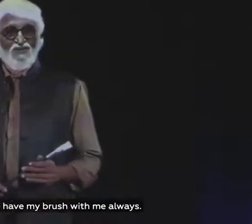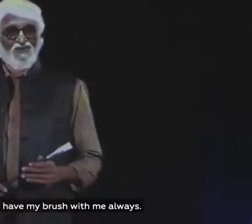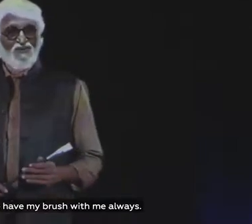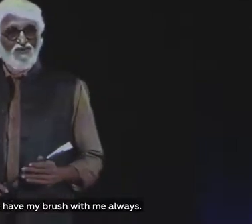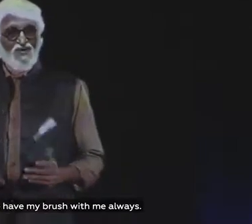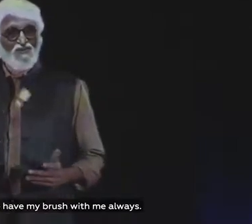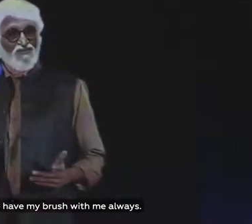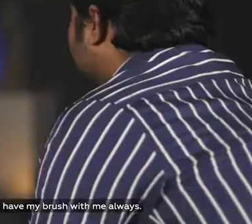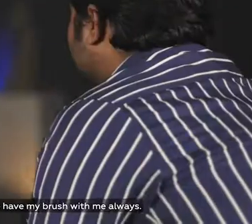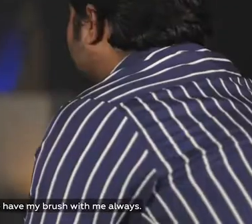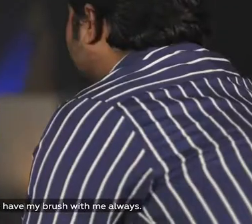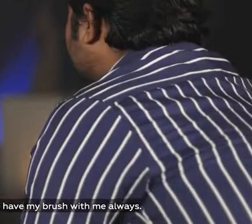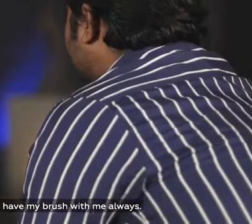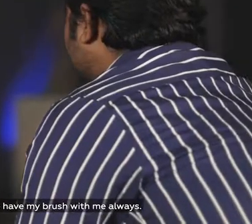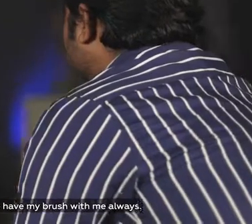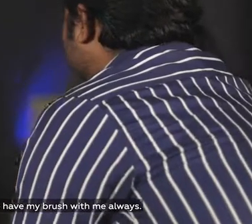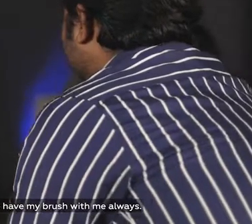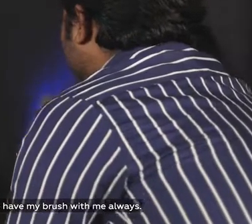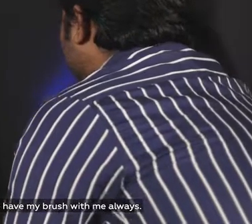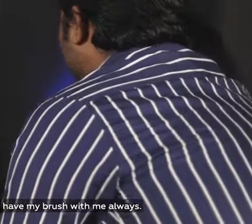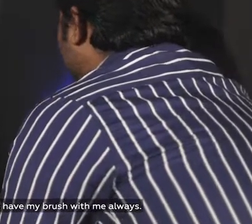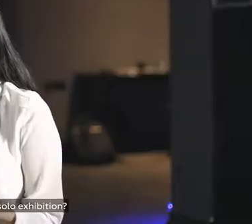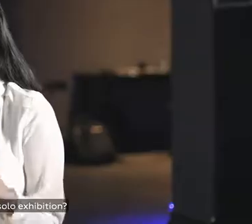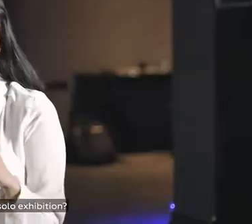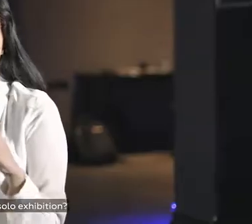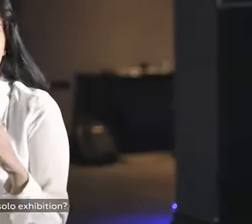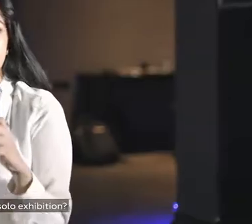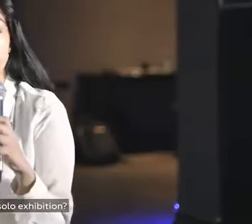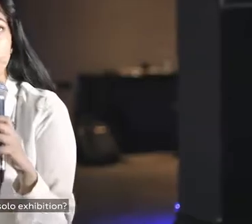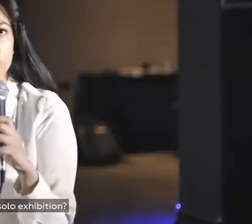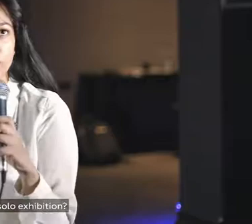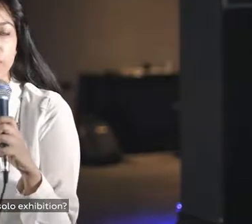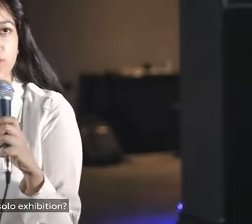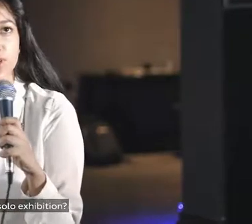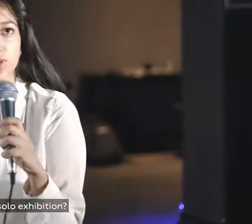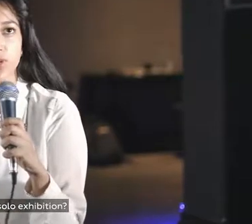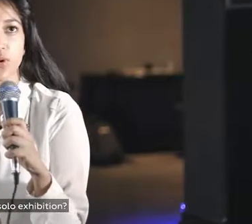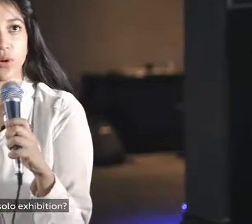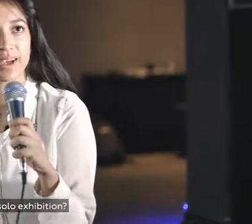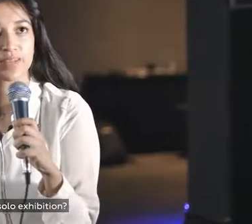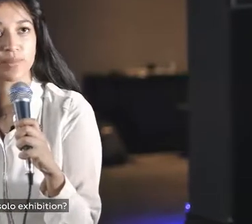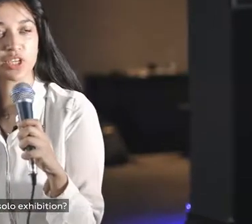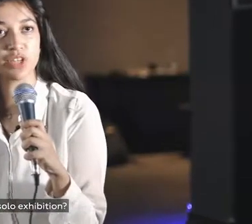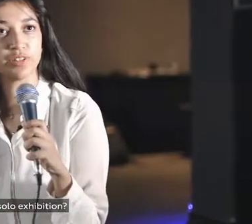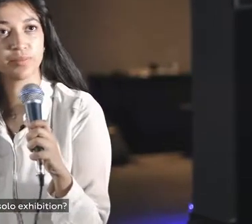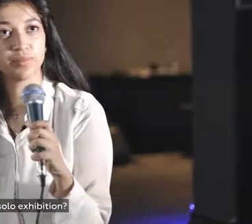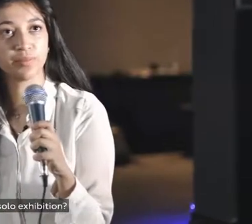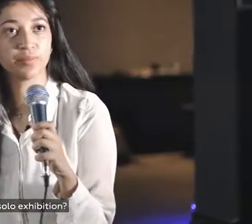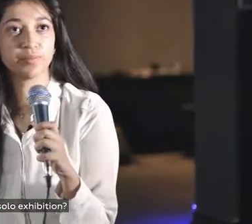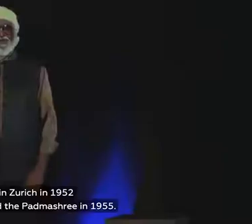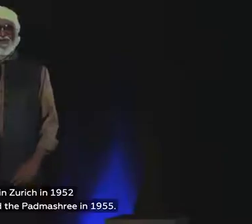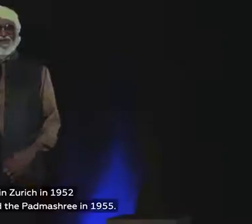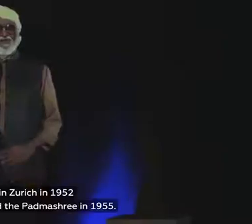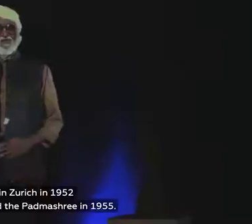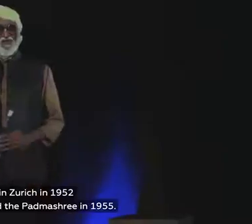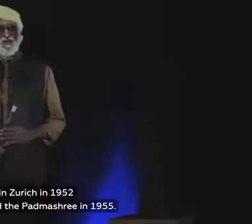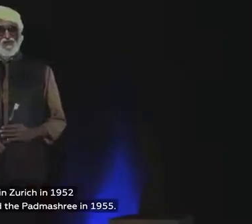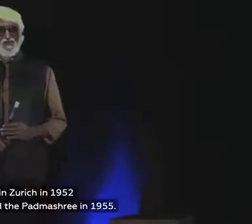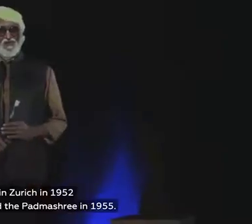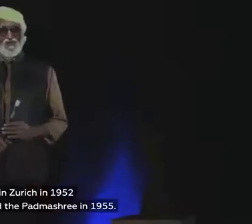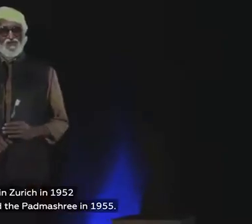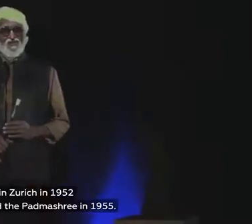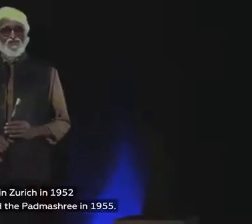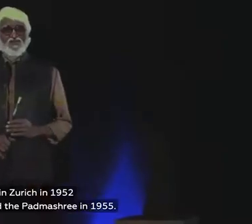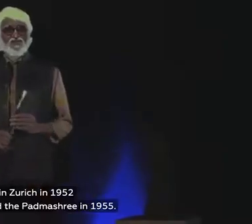I prefer to have my brush with me always. When was your first solo exhibition? My